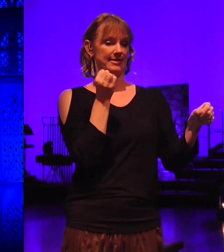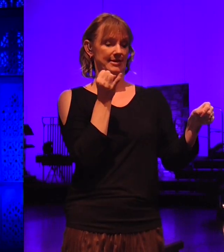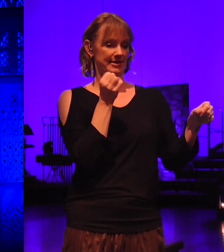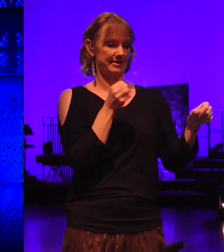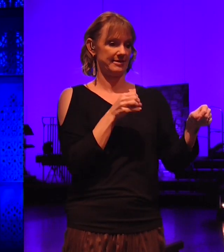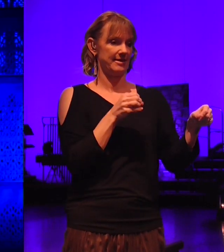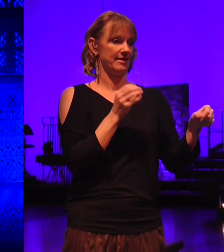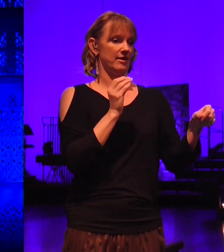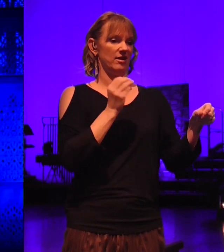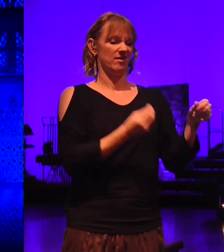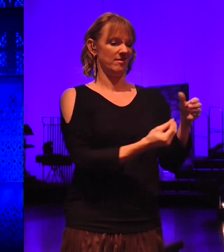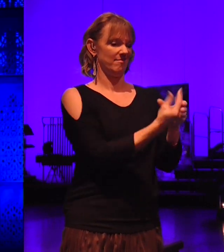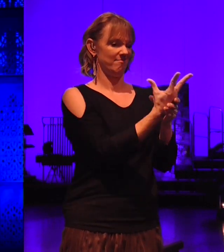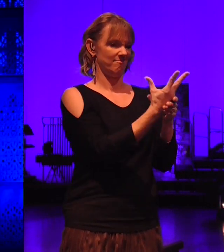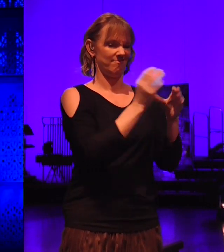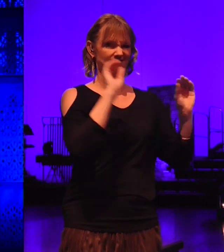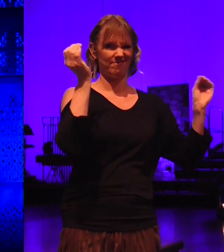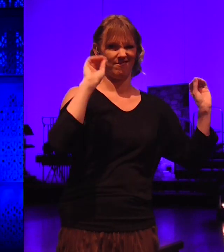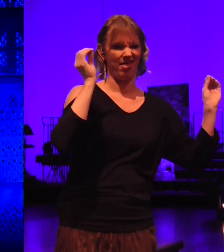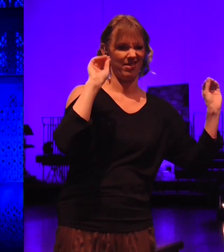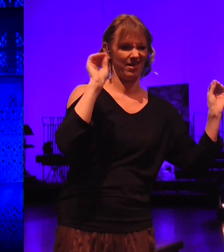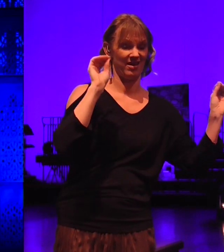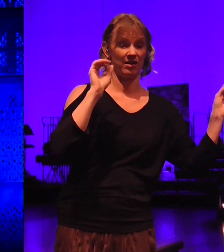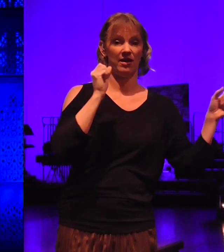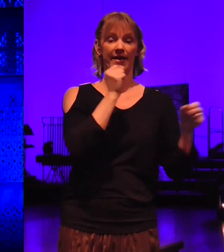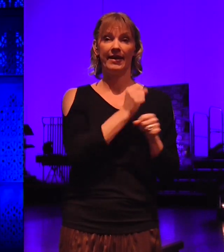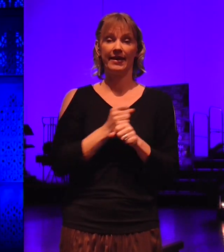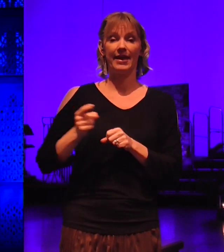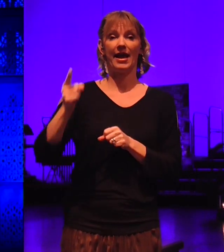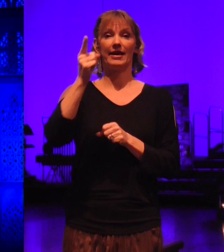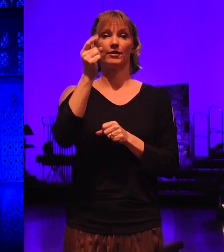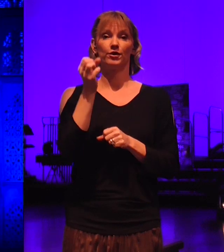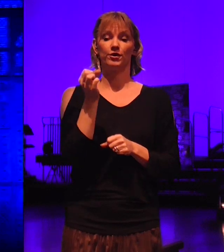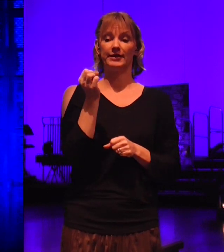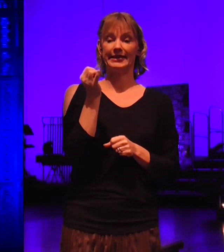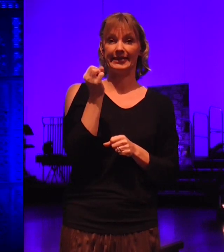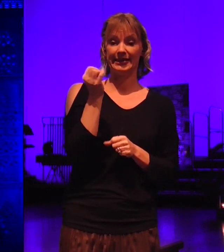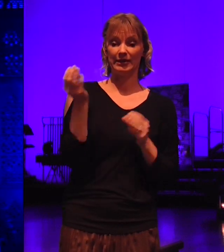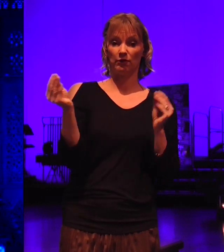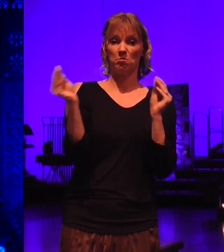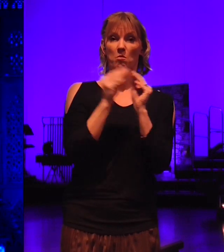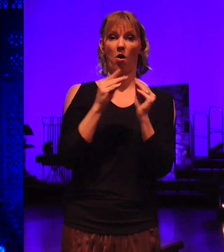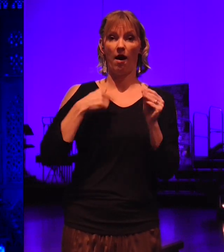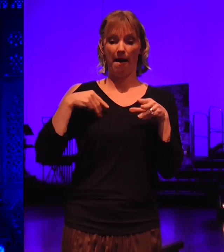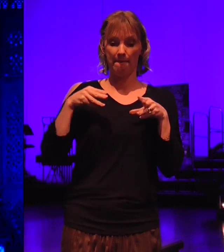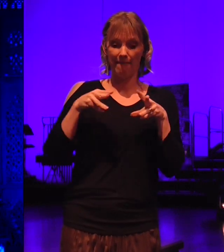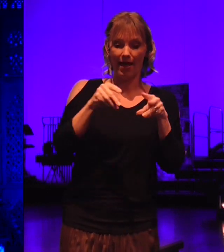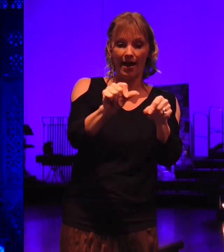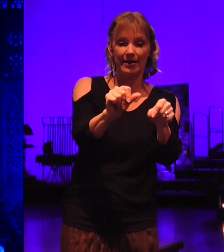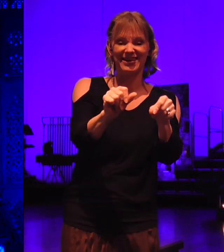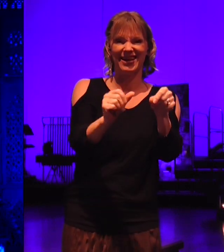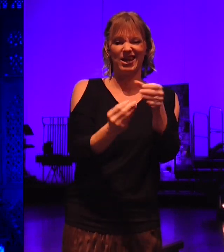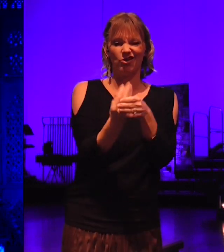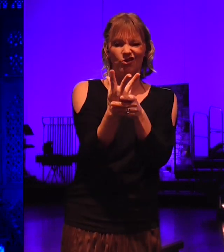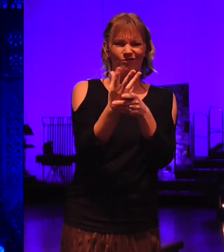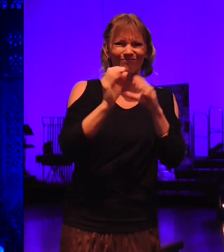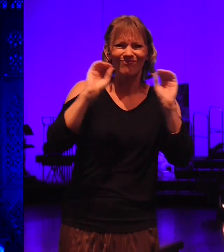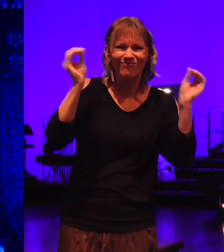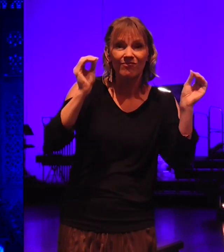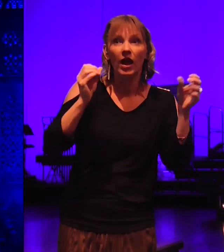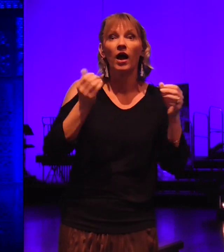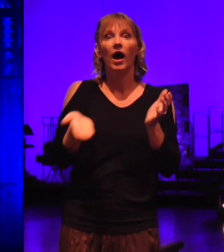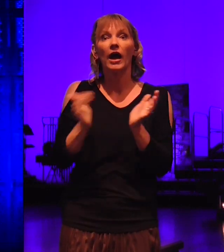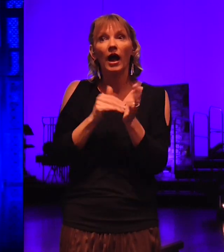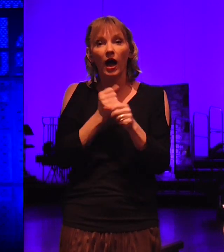grew. And then the next year planted more seeds and nothing grew. And then the next year